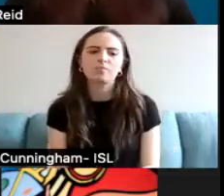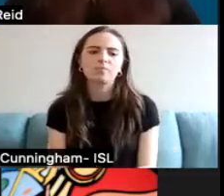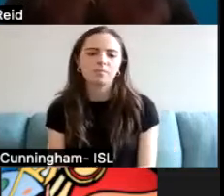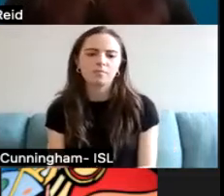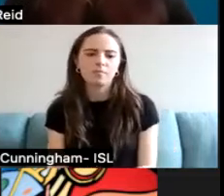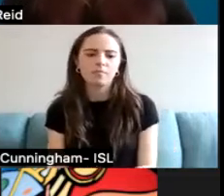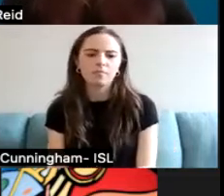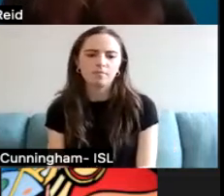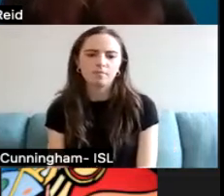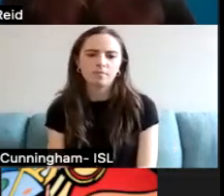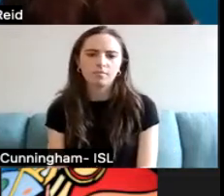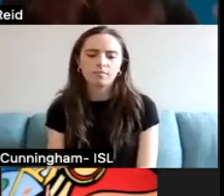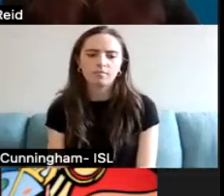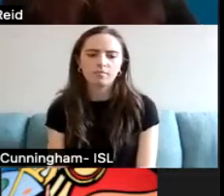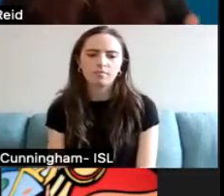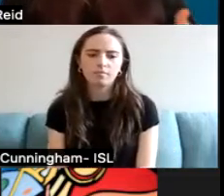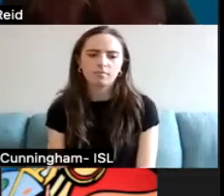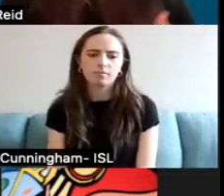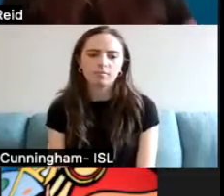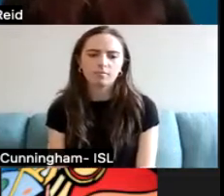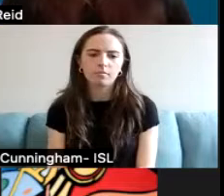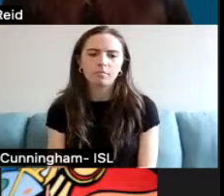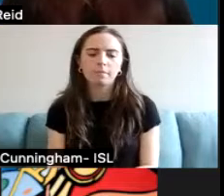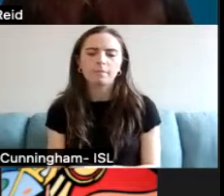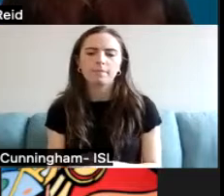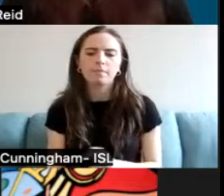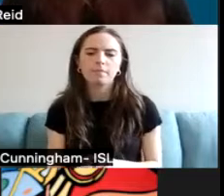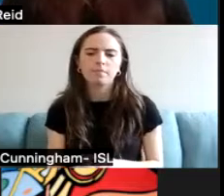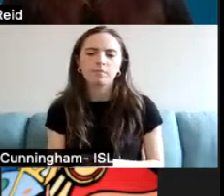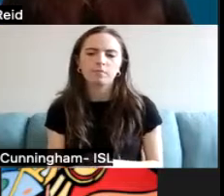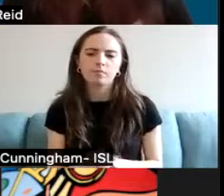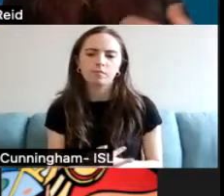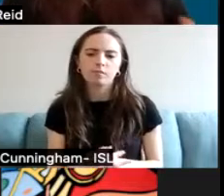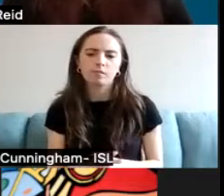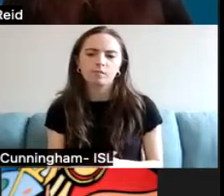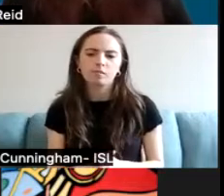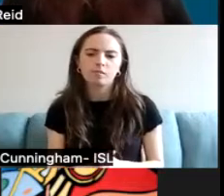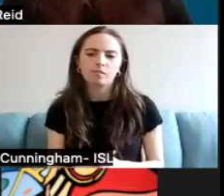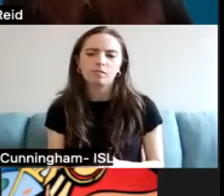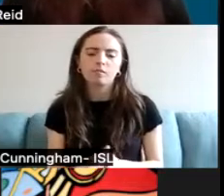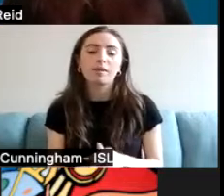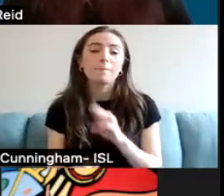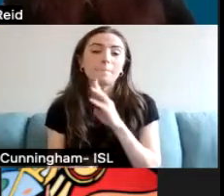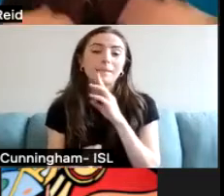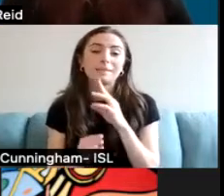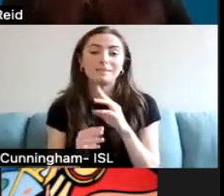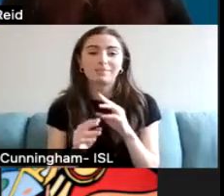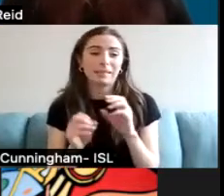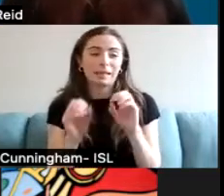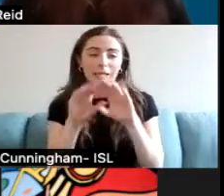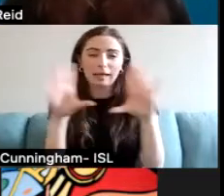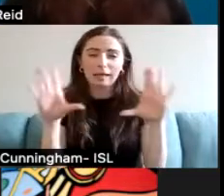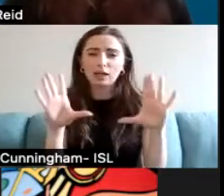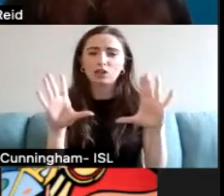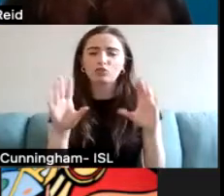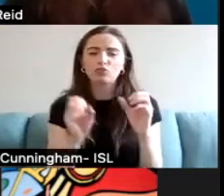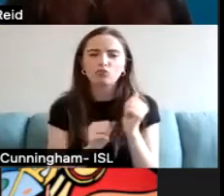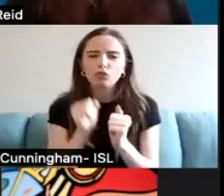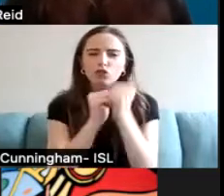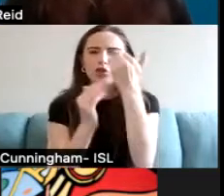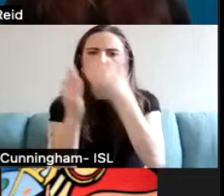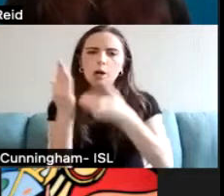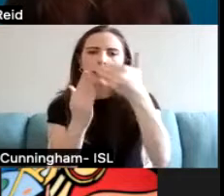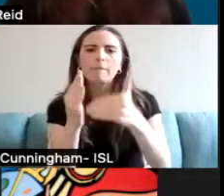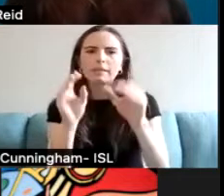which are quite functional, but they actually allow you to have much more clearly defined structure in the document itself.